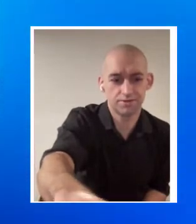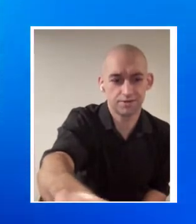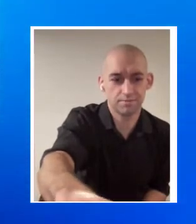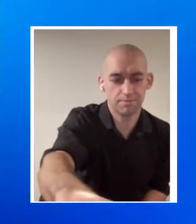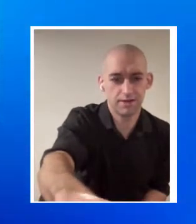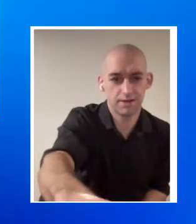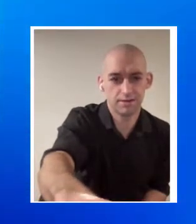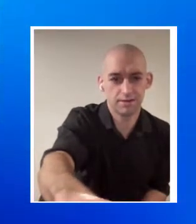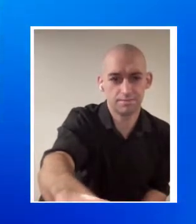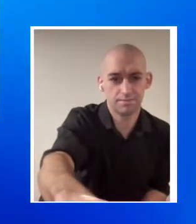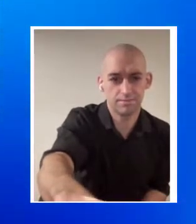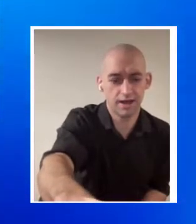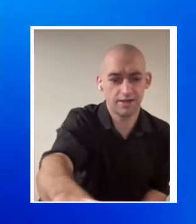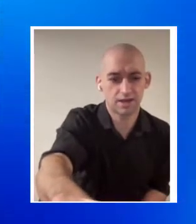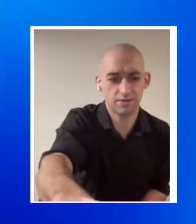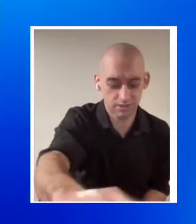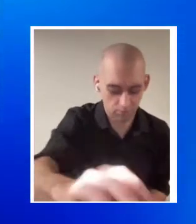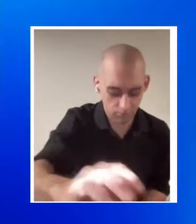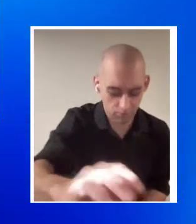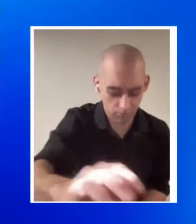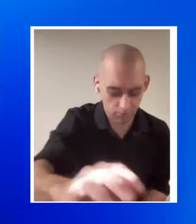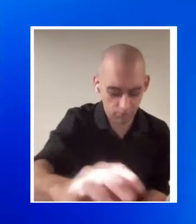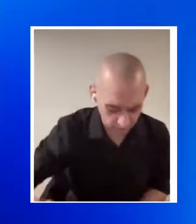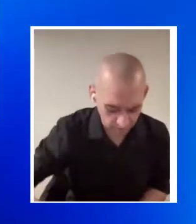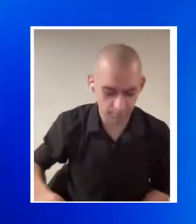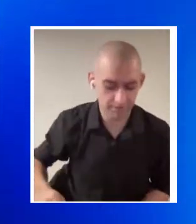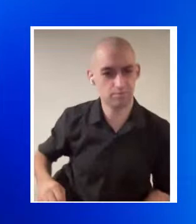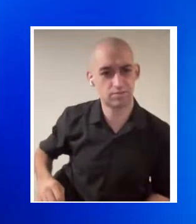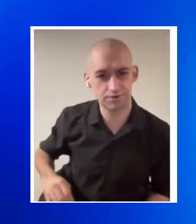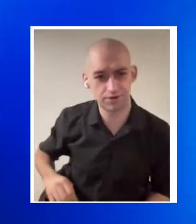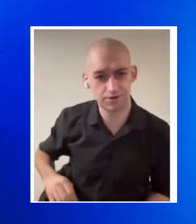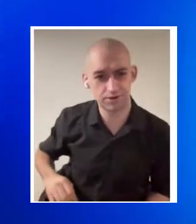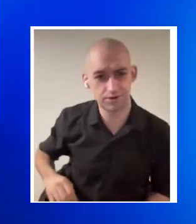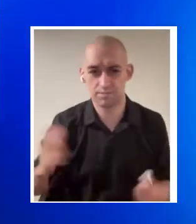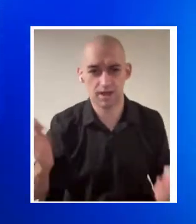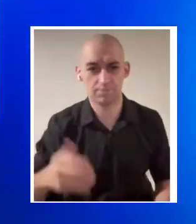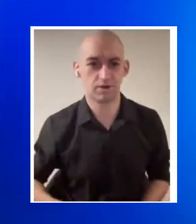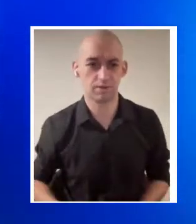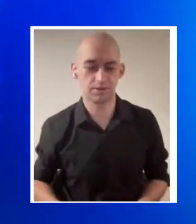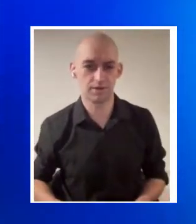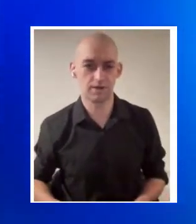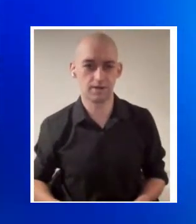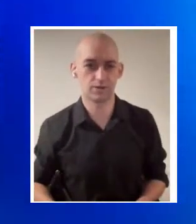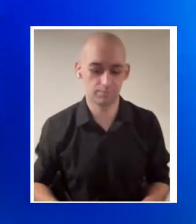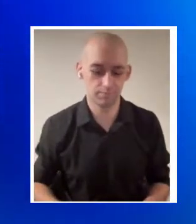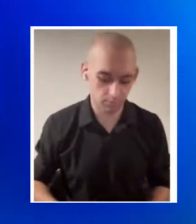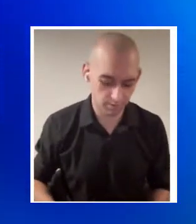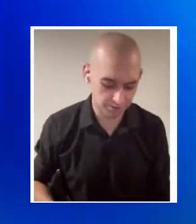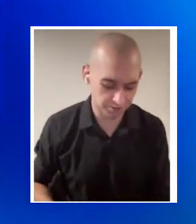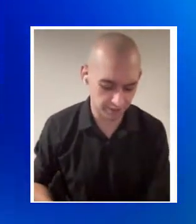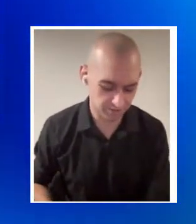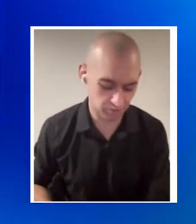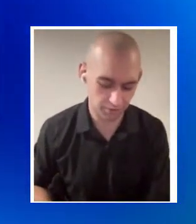Very good. Yep. And yeah, anytime that you guys want to talk about how we can do better production, I'm happy to talk about that. So I want to make sure you guys feel really